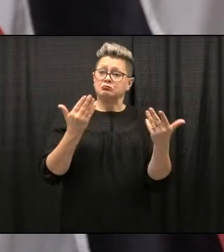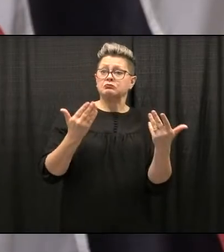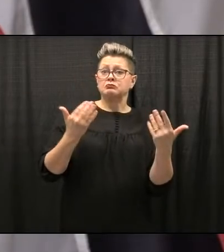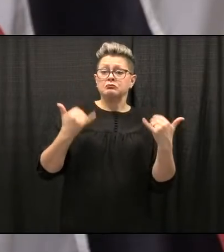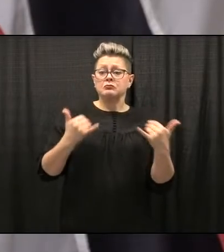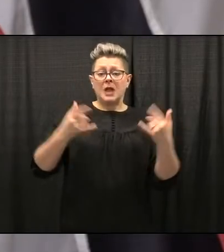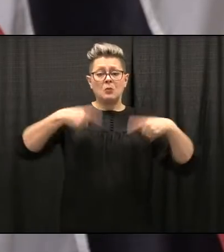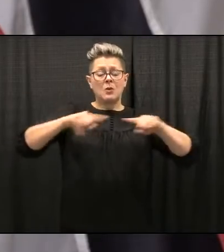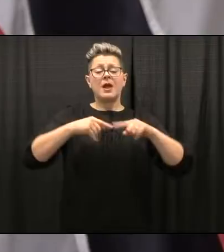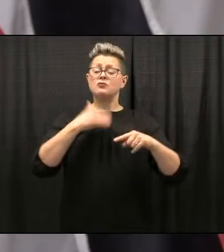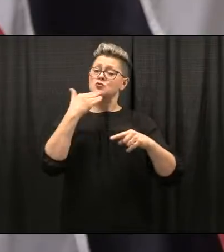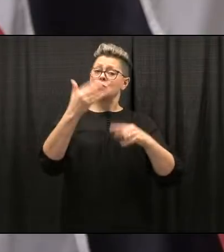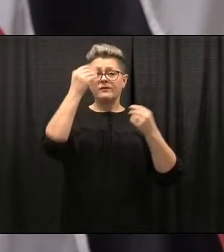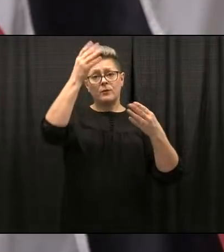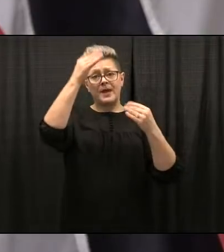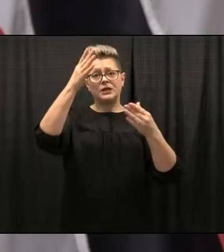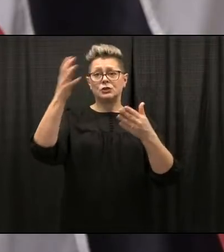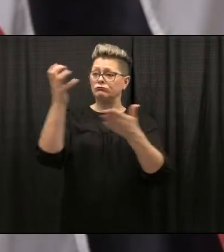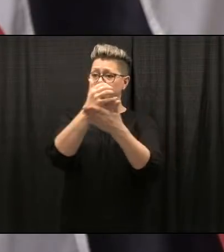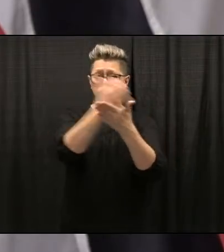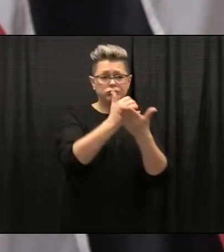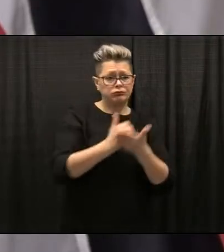we're getting good information about that.